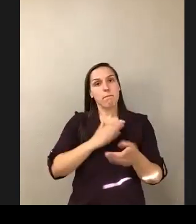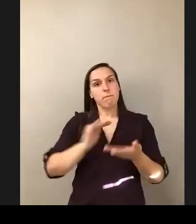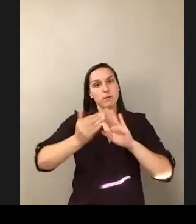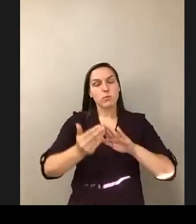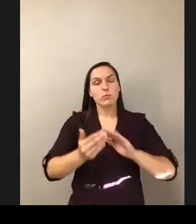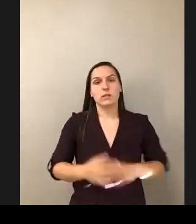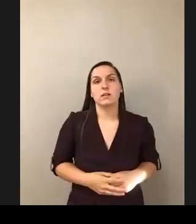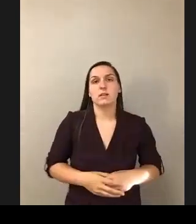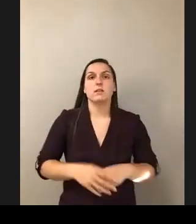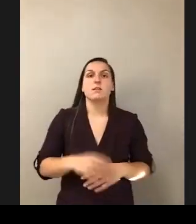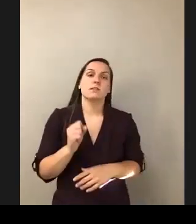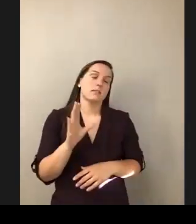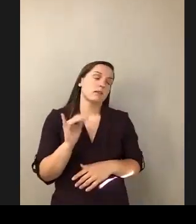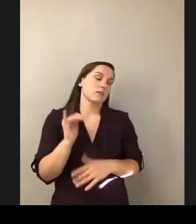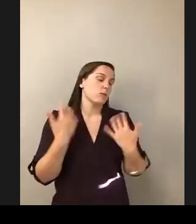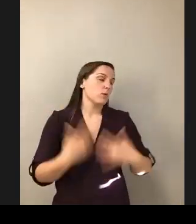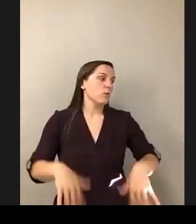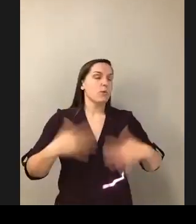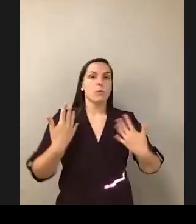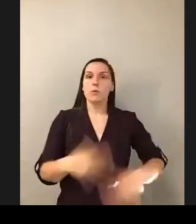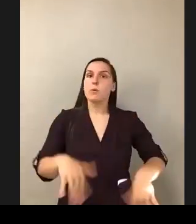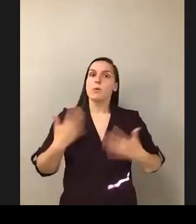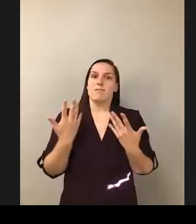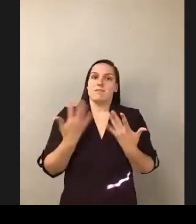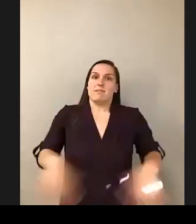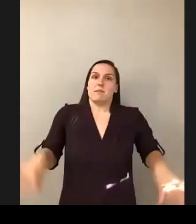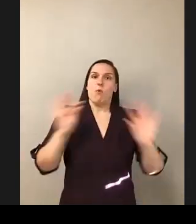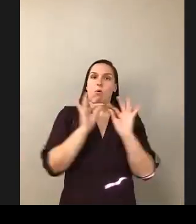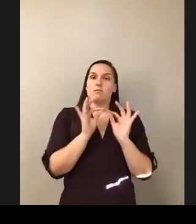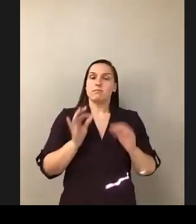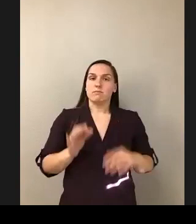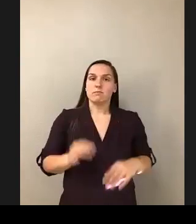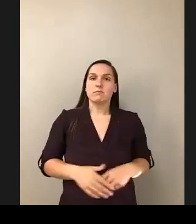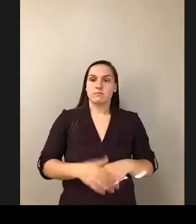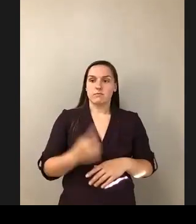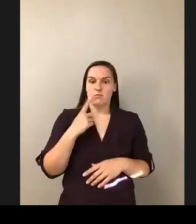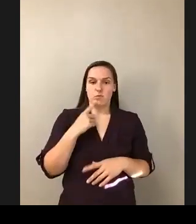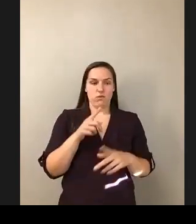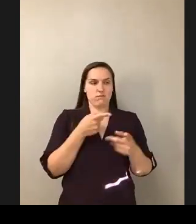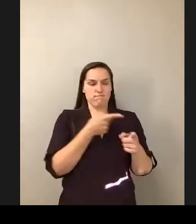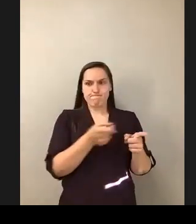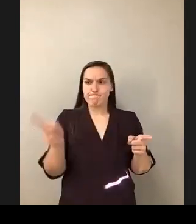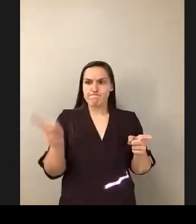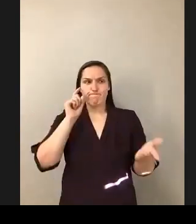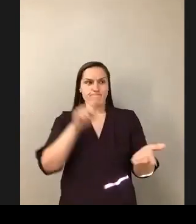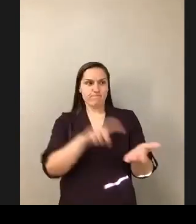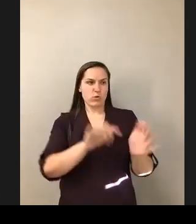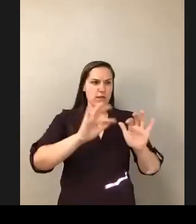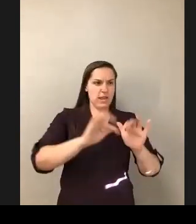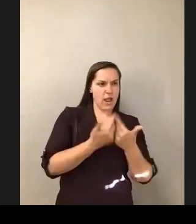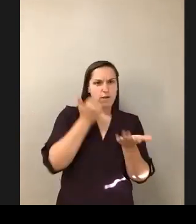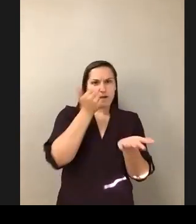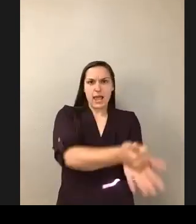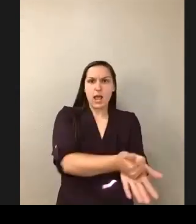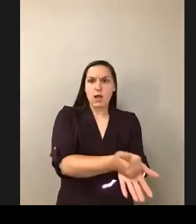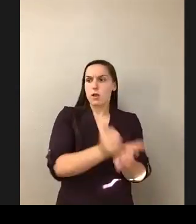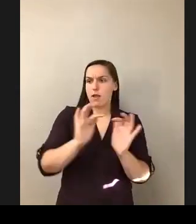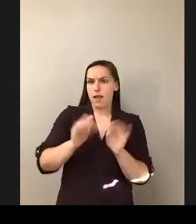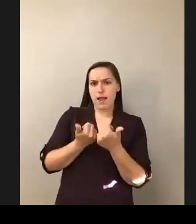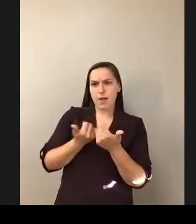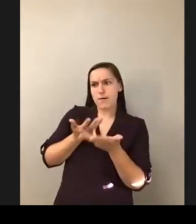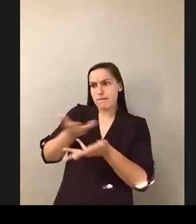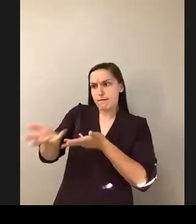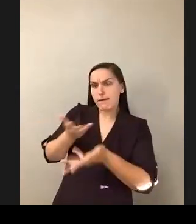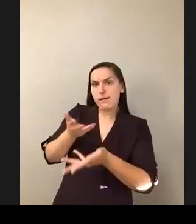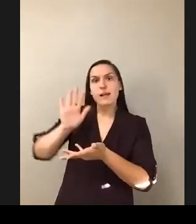it's so important for me to be able to help figure out ways that I can help people bring their truth